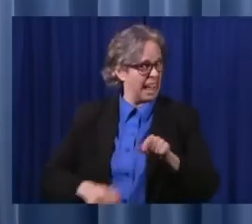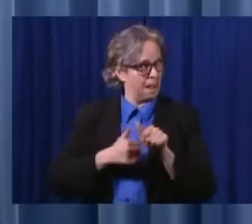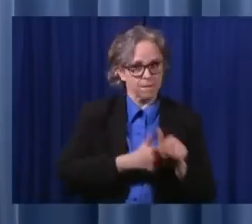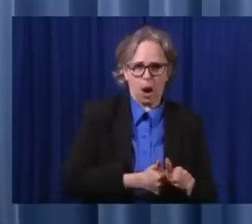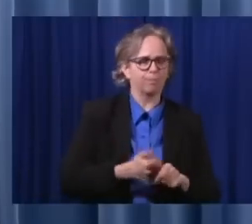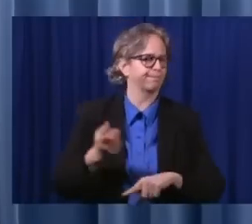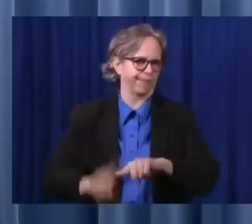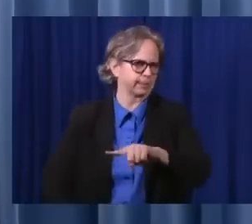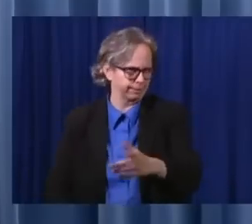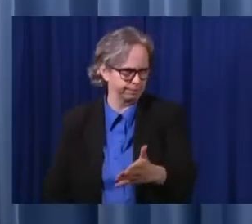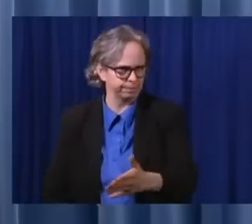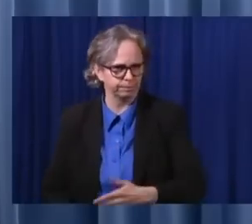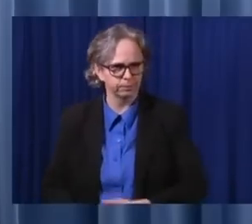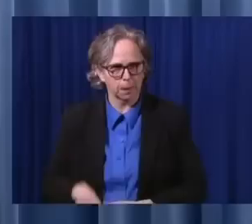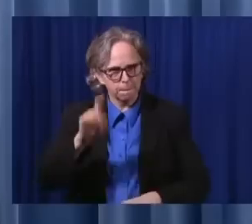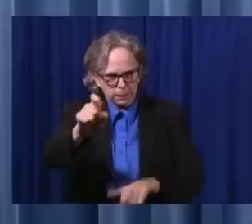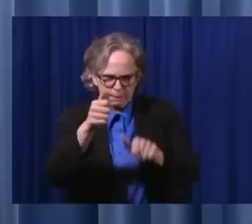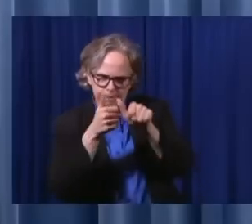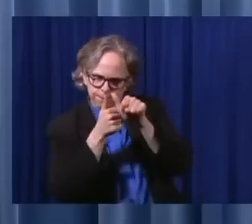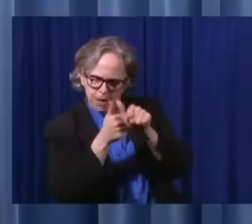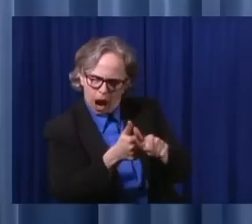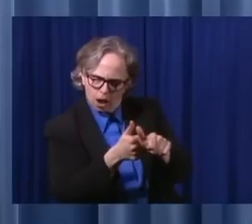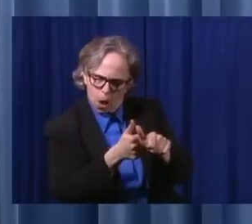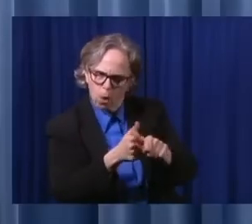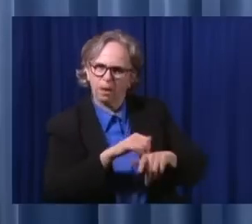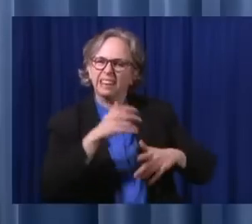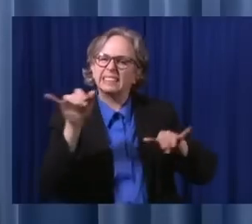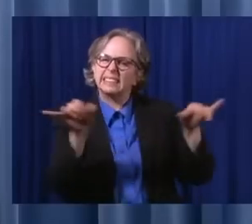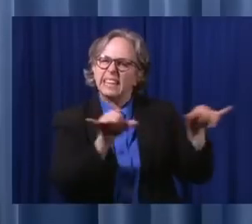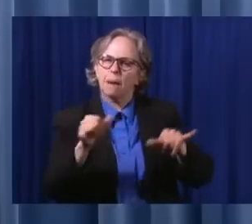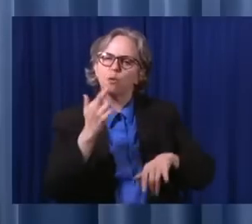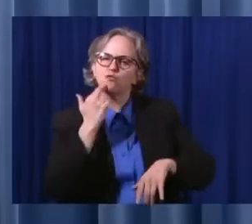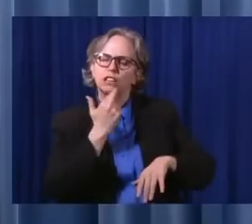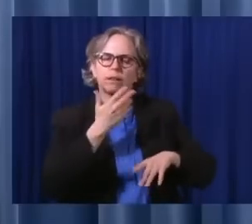would just be following what has already been put out.